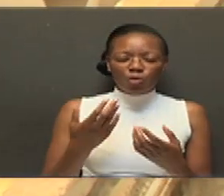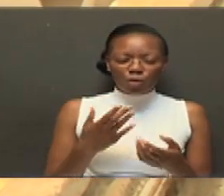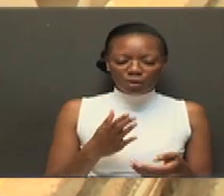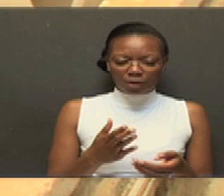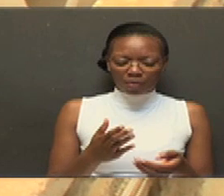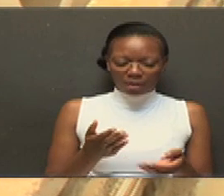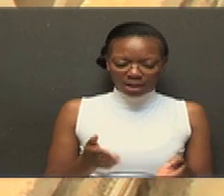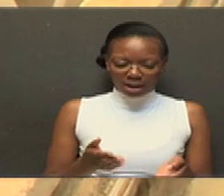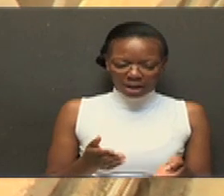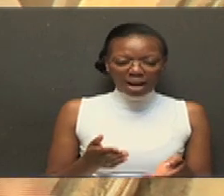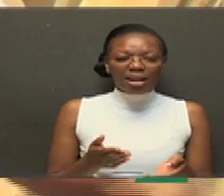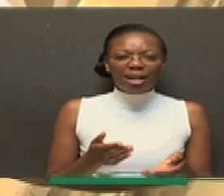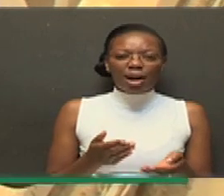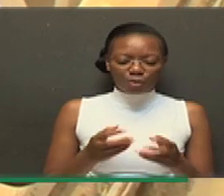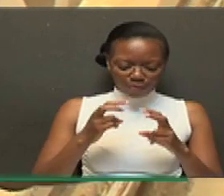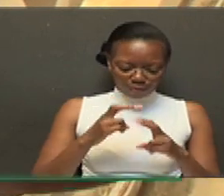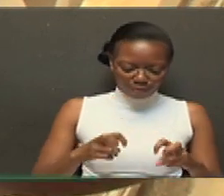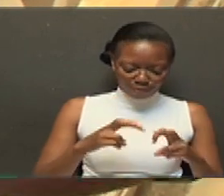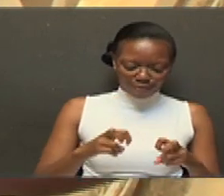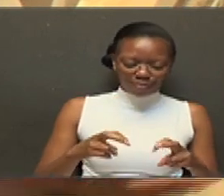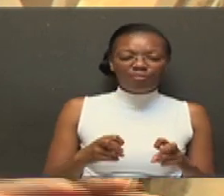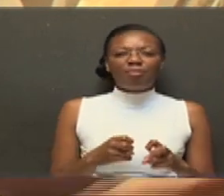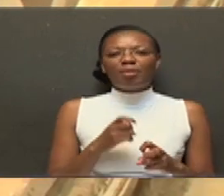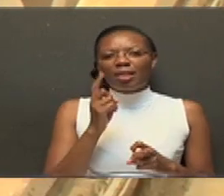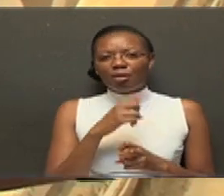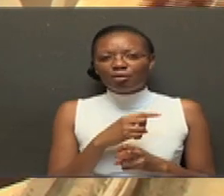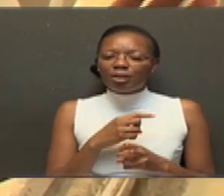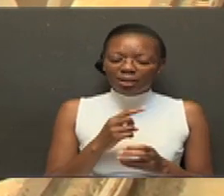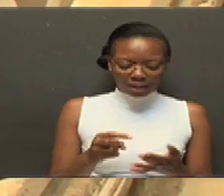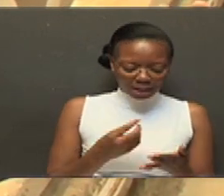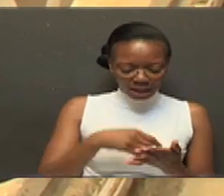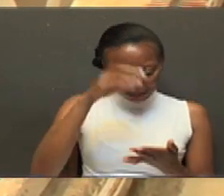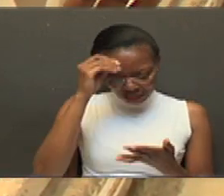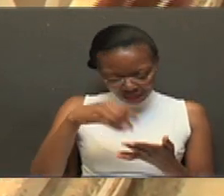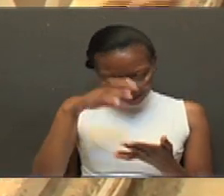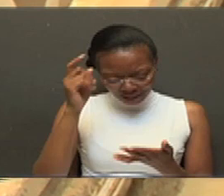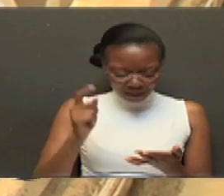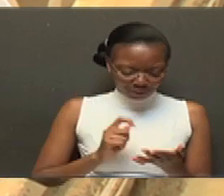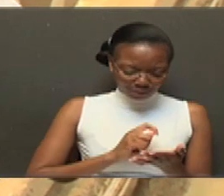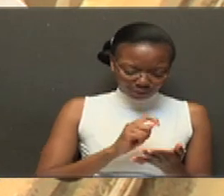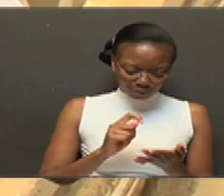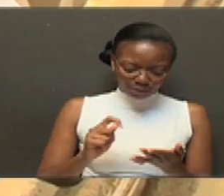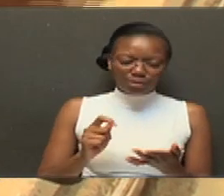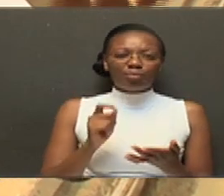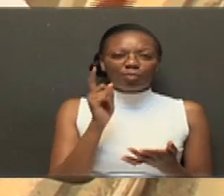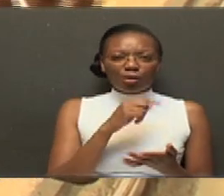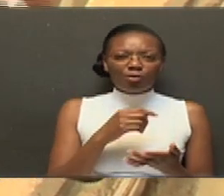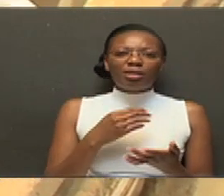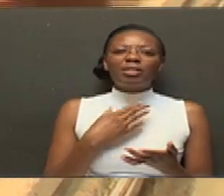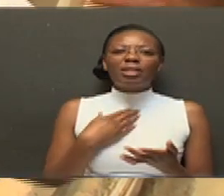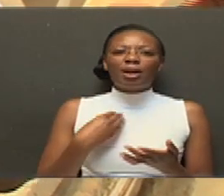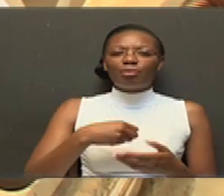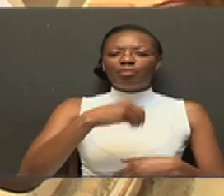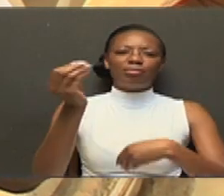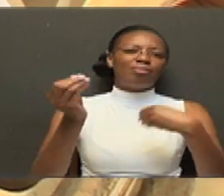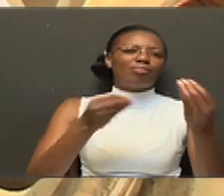Nafikiri mahali tumefika sasa, we are rolling it out. Tumepita research phase. Yeah? We are now rolling it out for